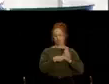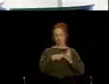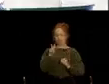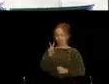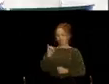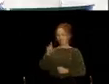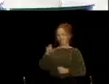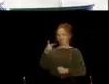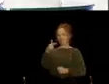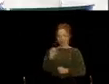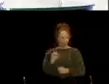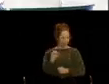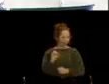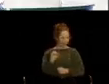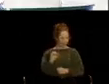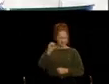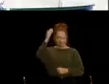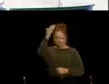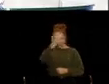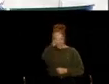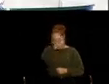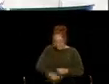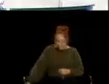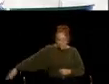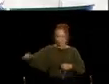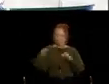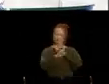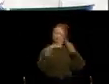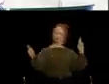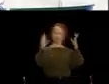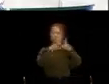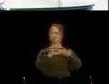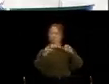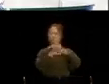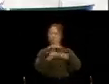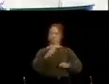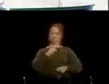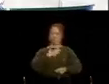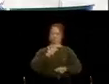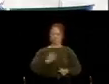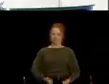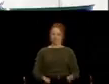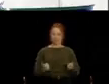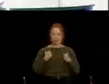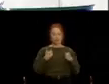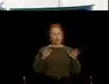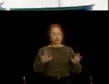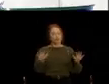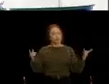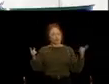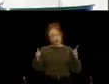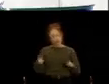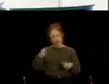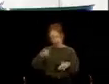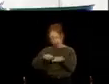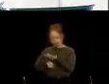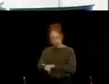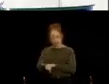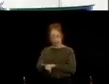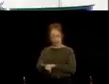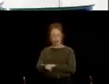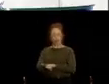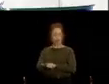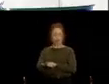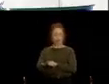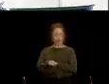front of all of you today, ready and willing to tell this speech. And what happened was when we were born